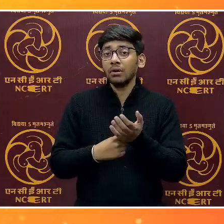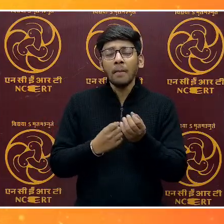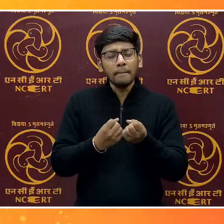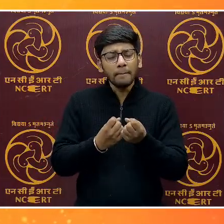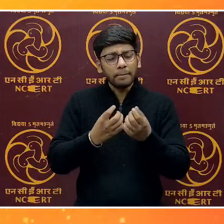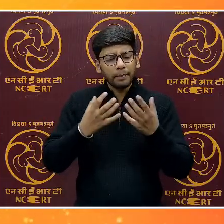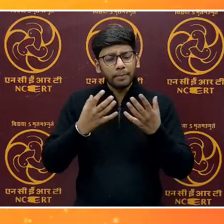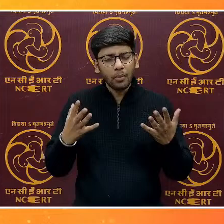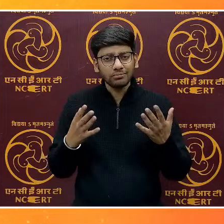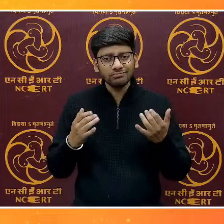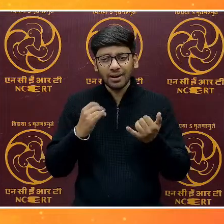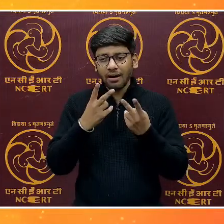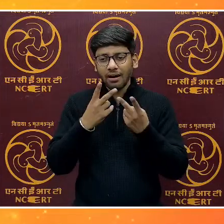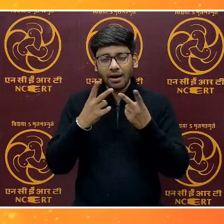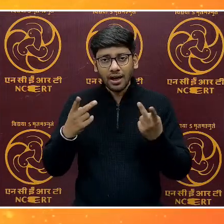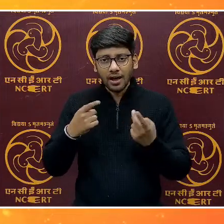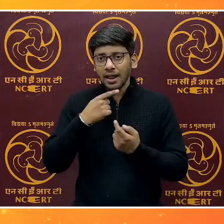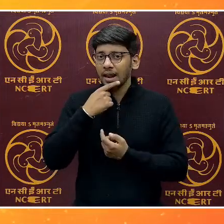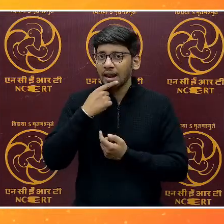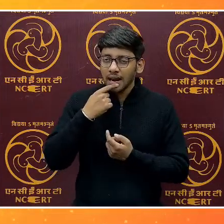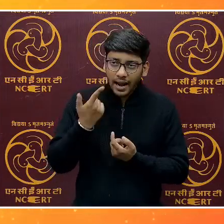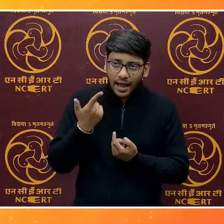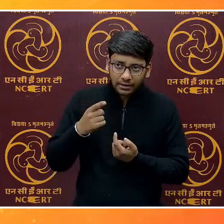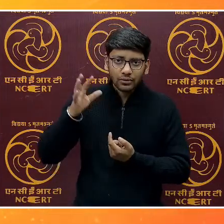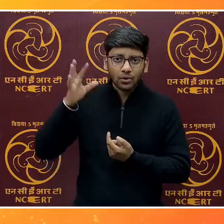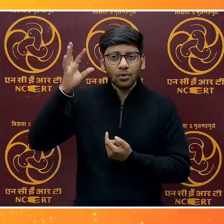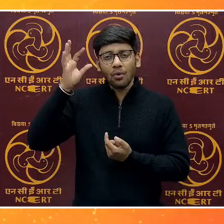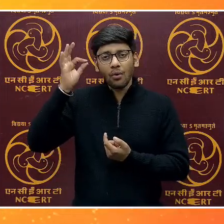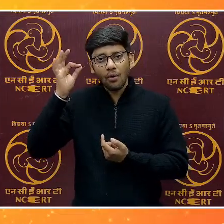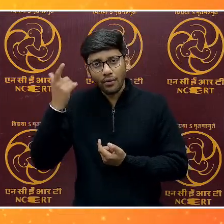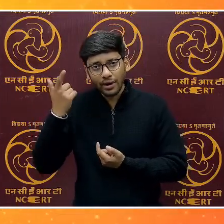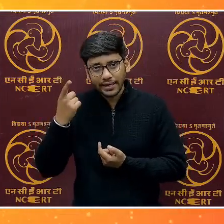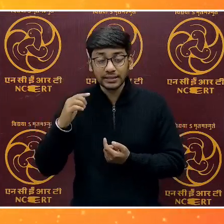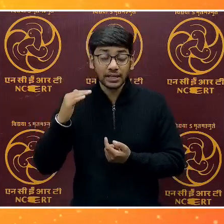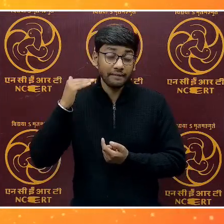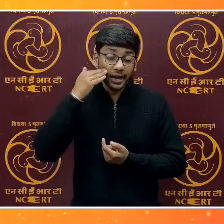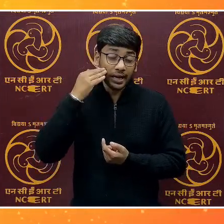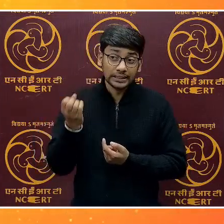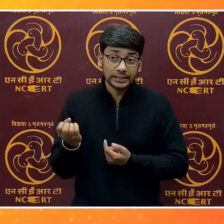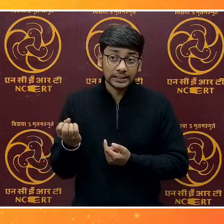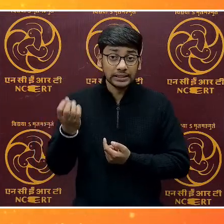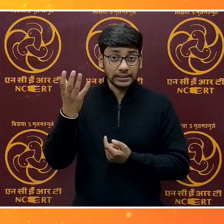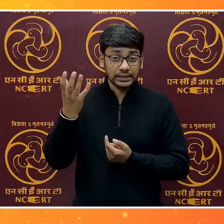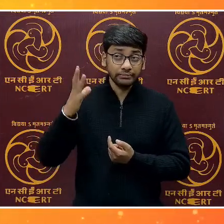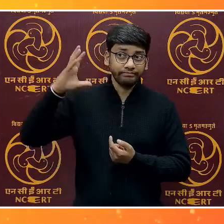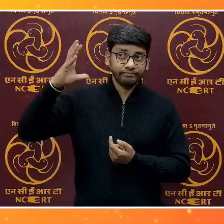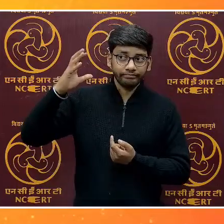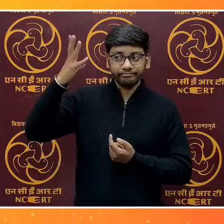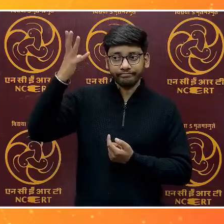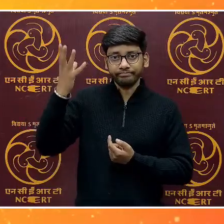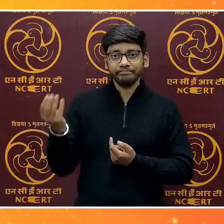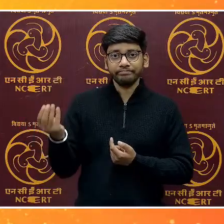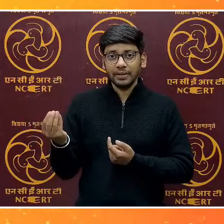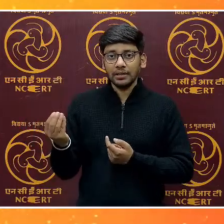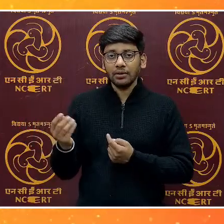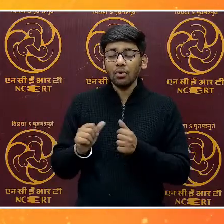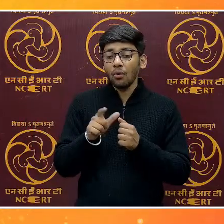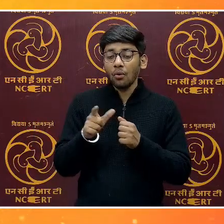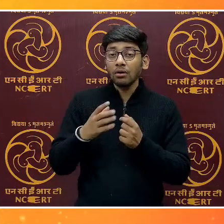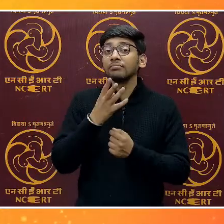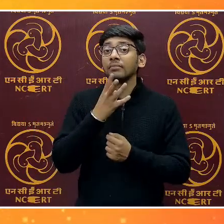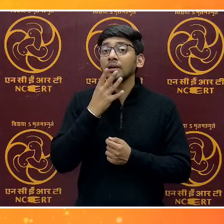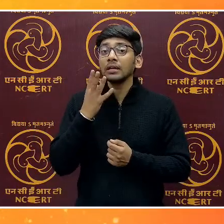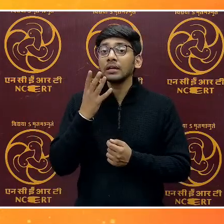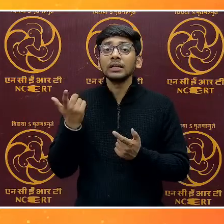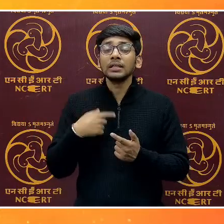of shades of red, orange and yellow during sunrise and sunset. And let's find out what all